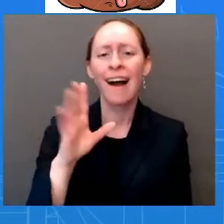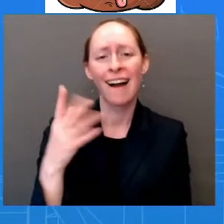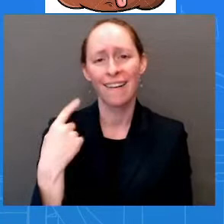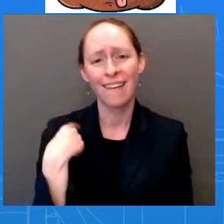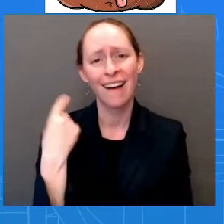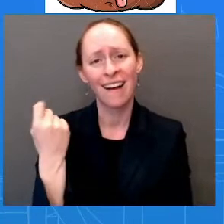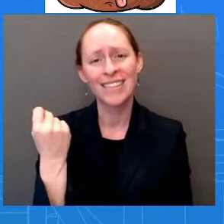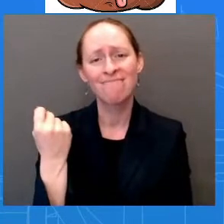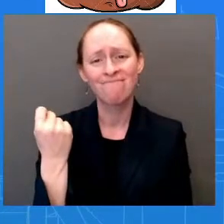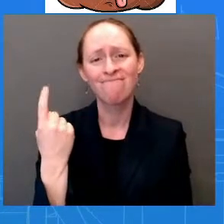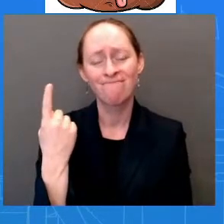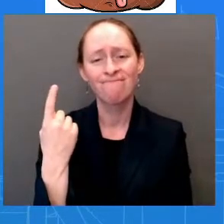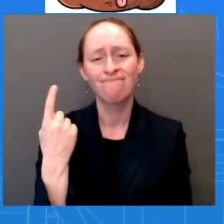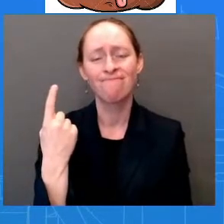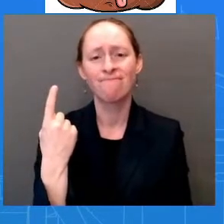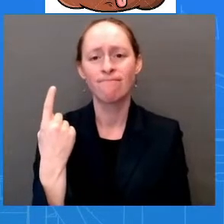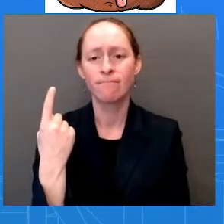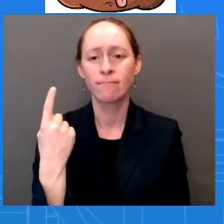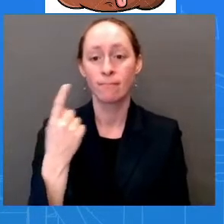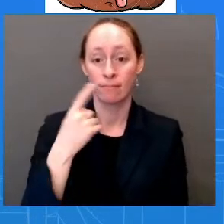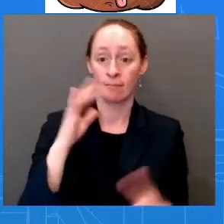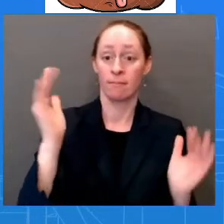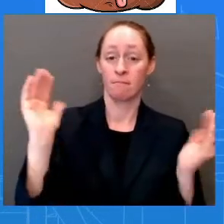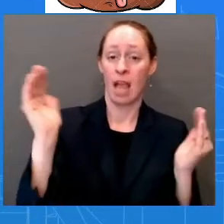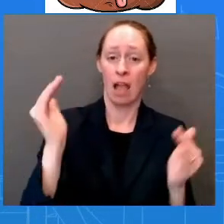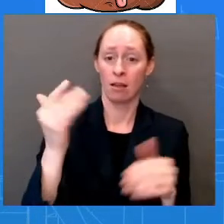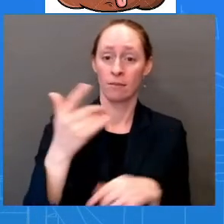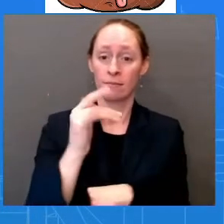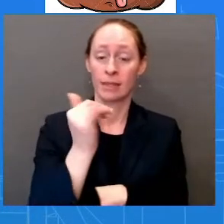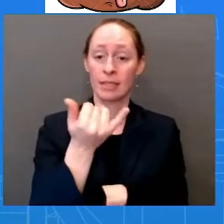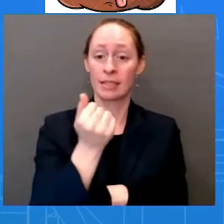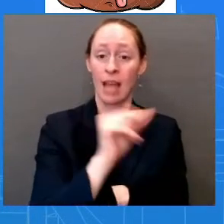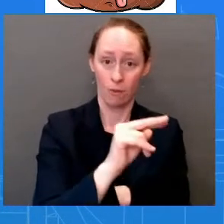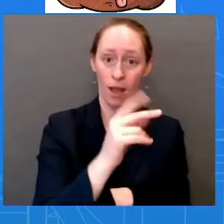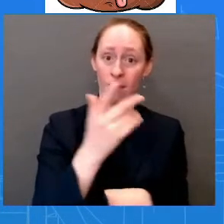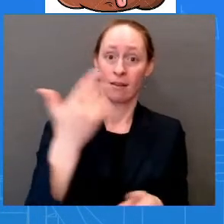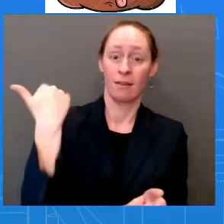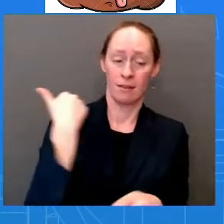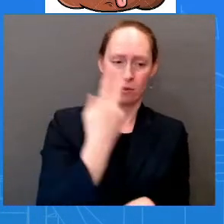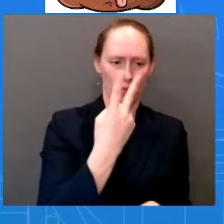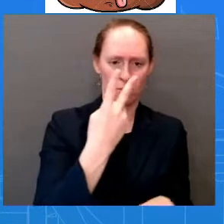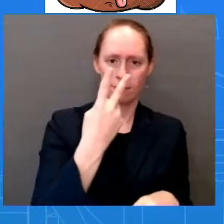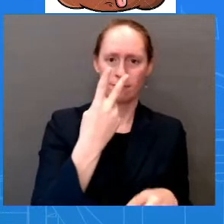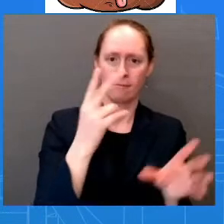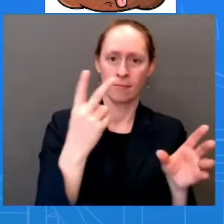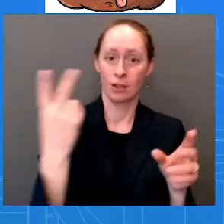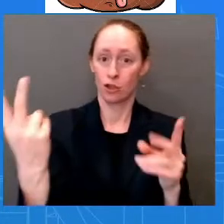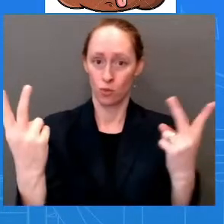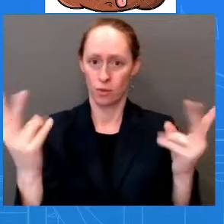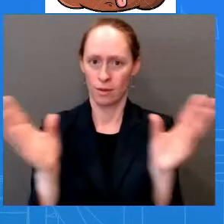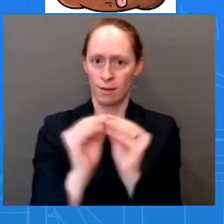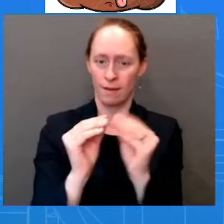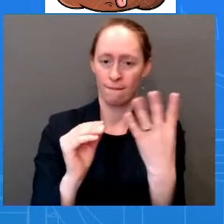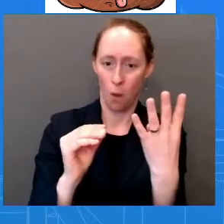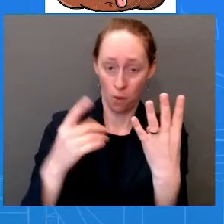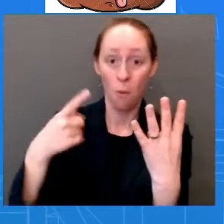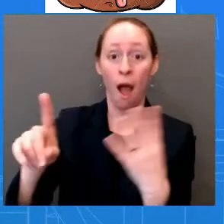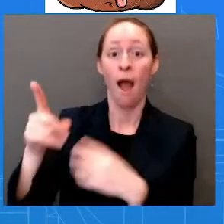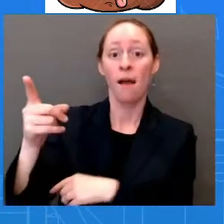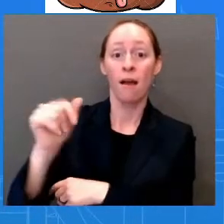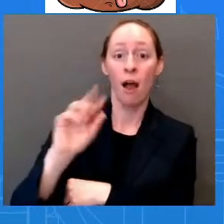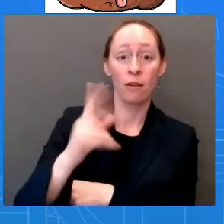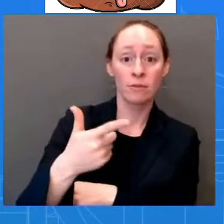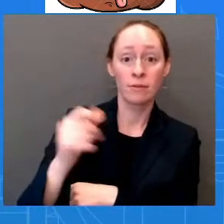= 4. In April, May, August, September, 2 + 2 still equals 4. When you're dealing with